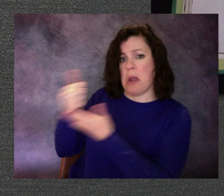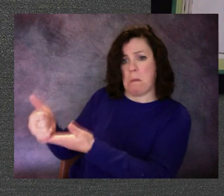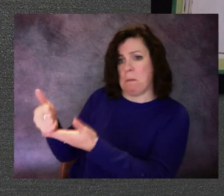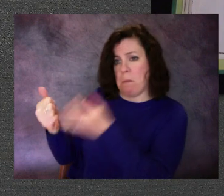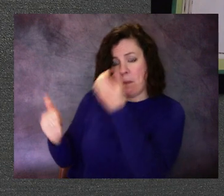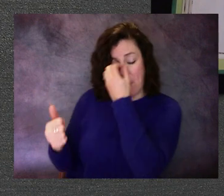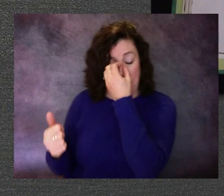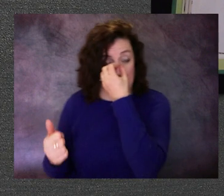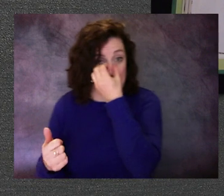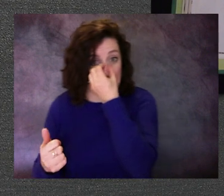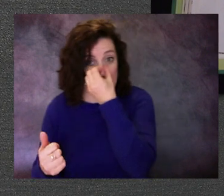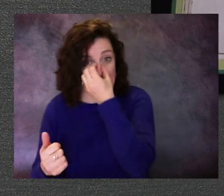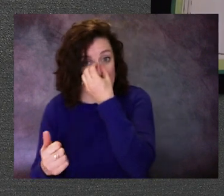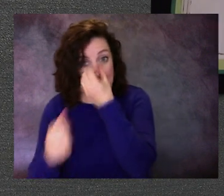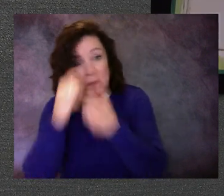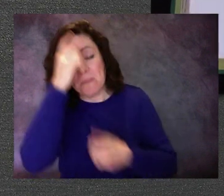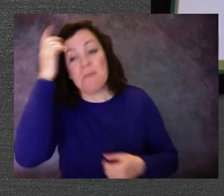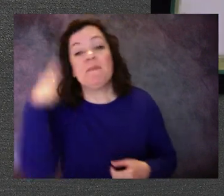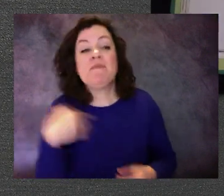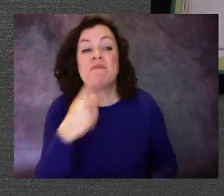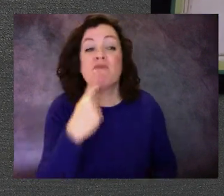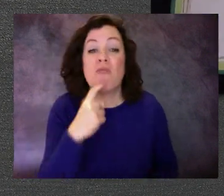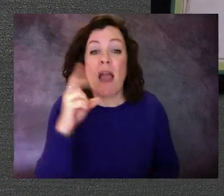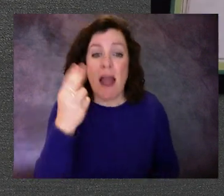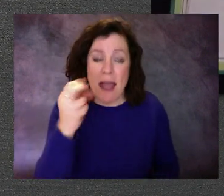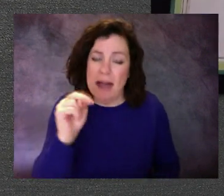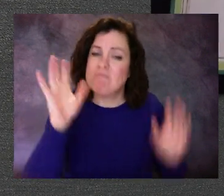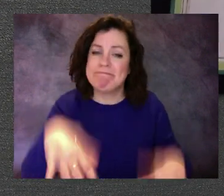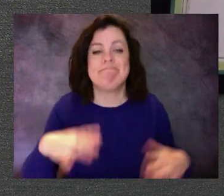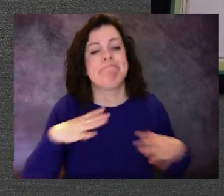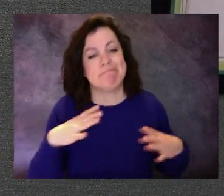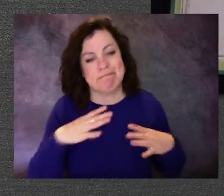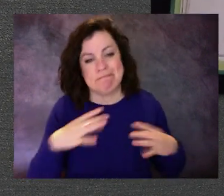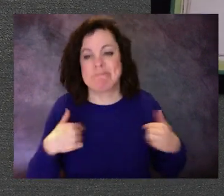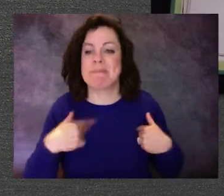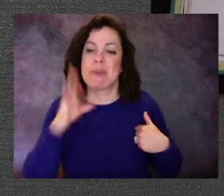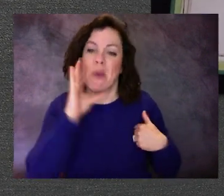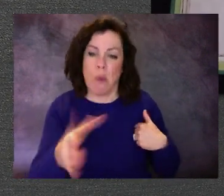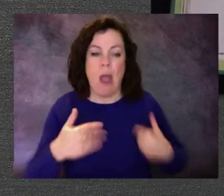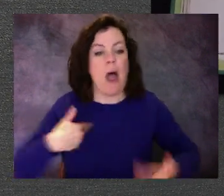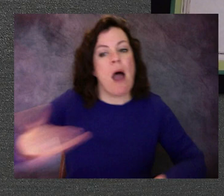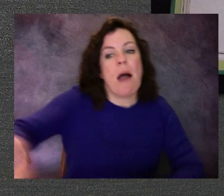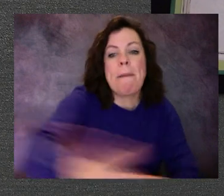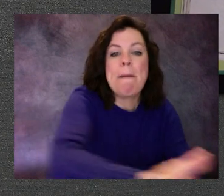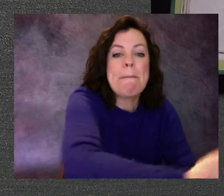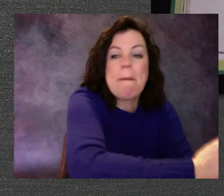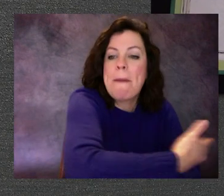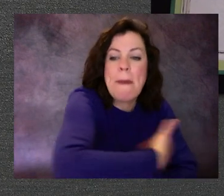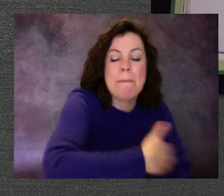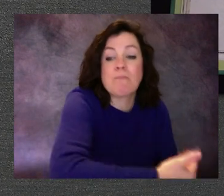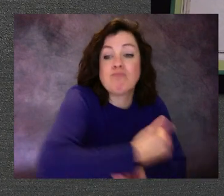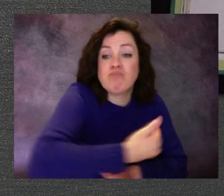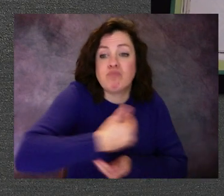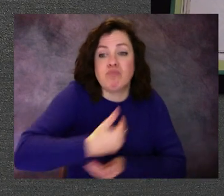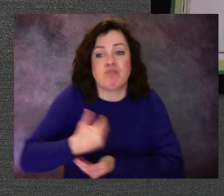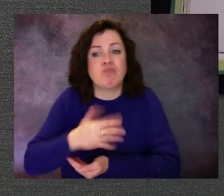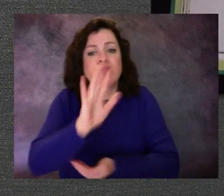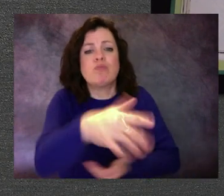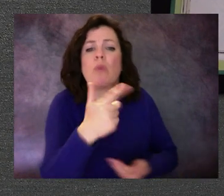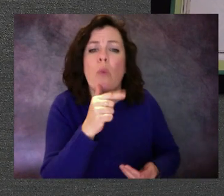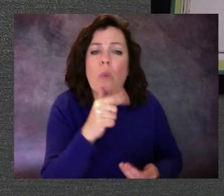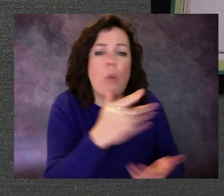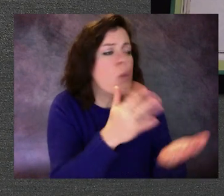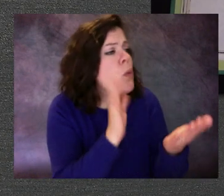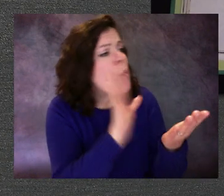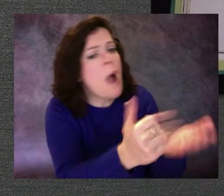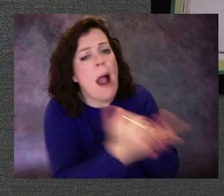little red hen. And she did. When the wheat was all cut, the little red hen asked, "Now, who will take this wheat to the mill to be